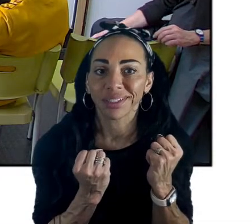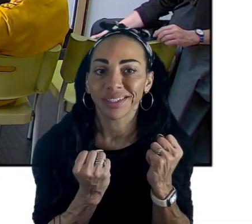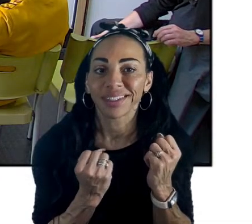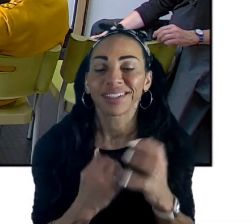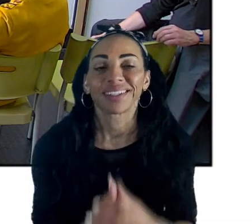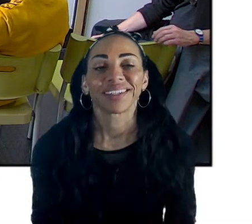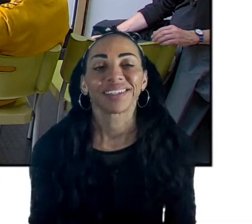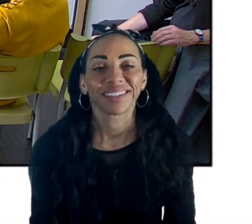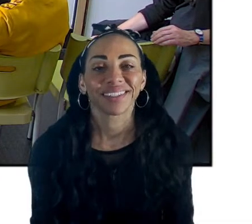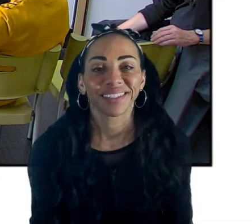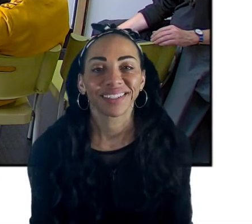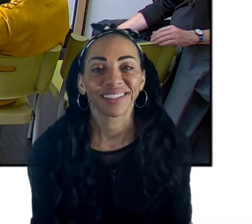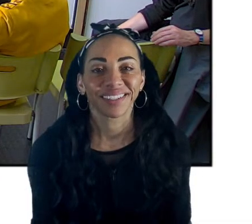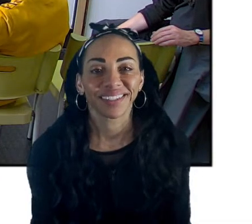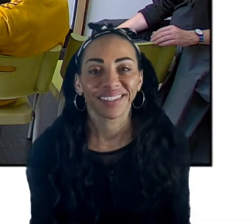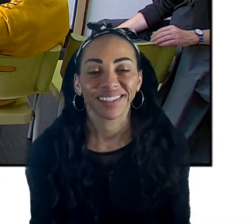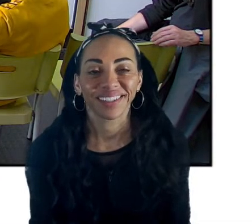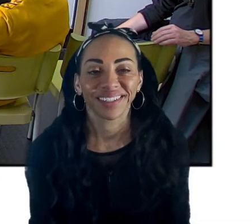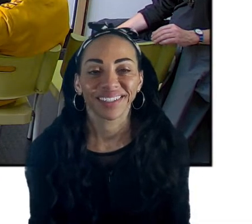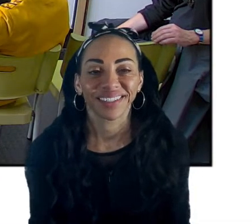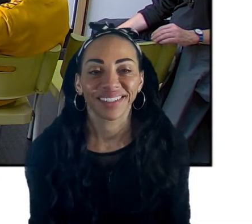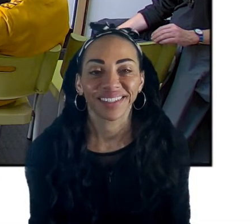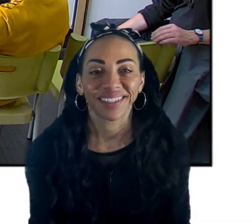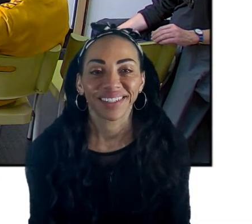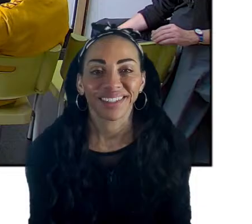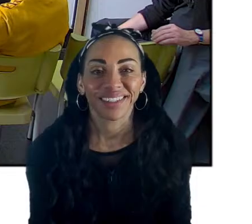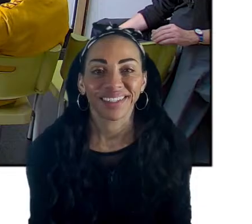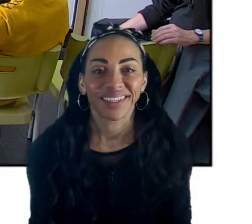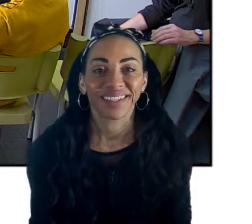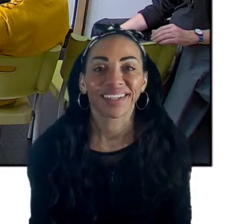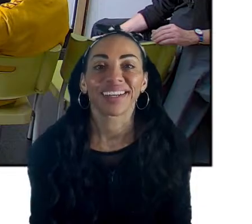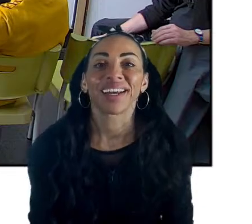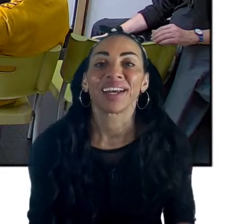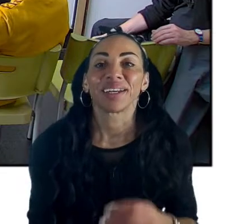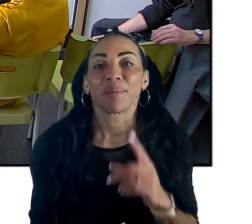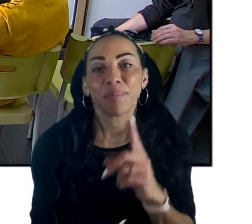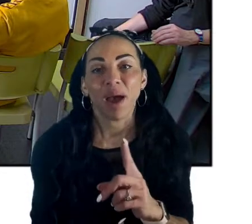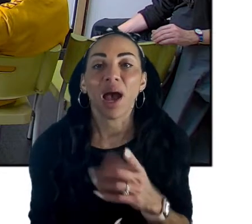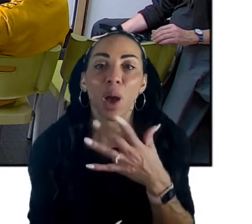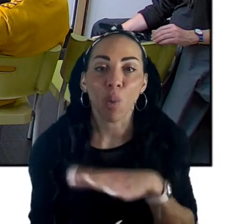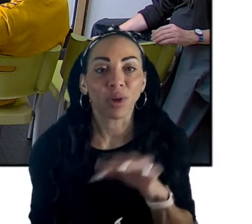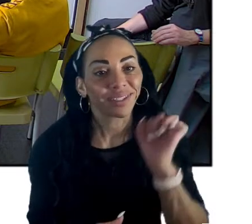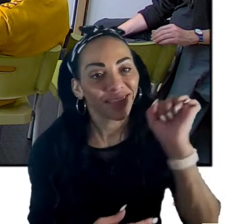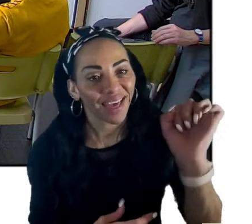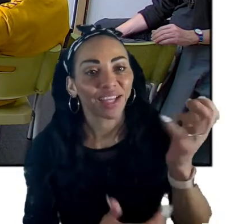order to make people feel like their stories are still relevant.